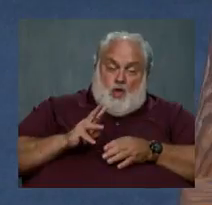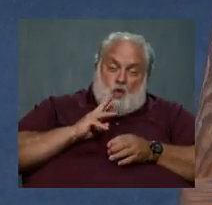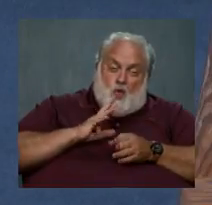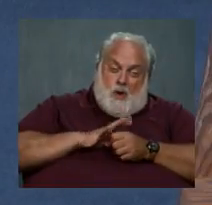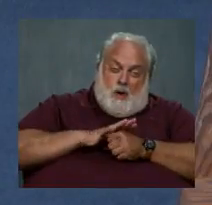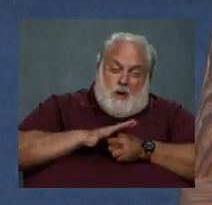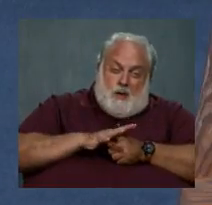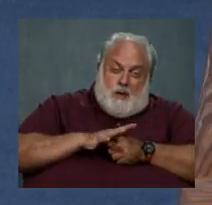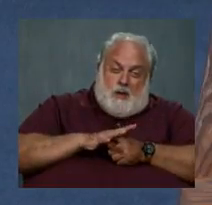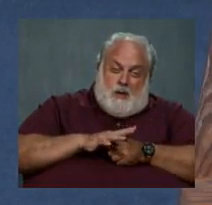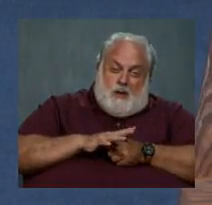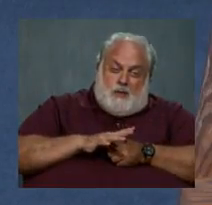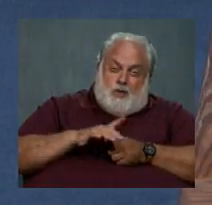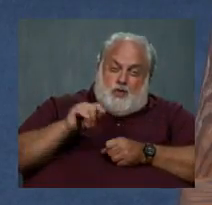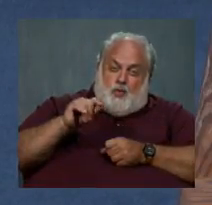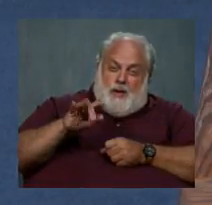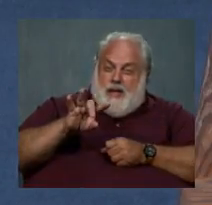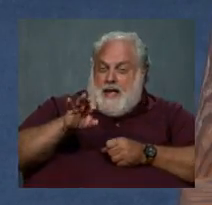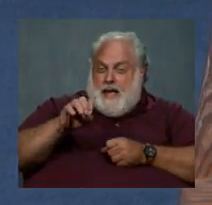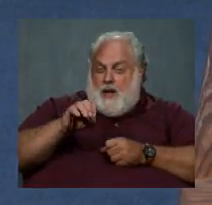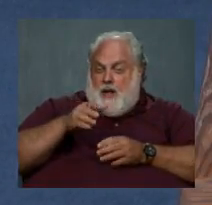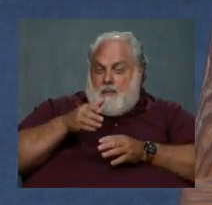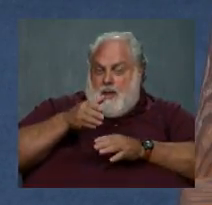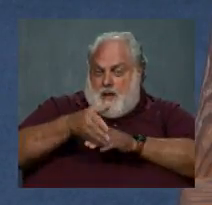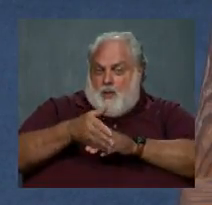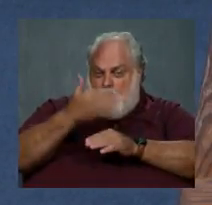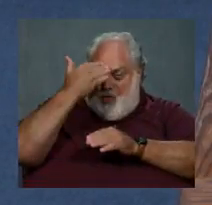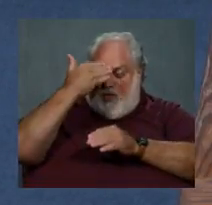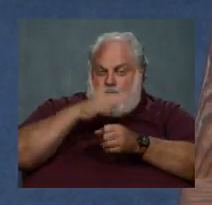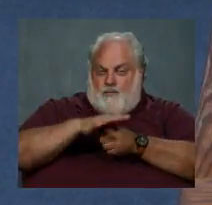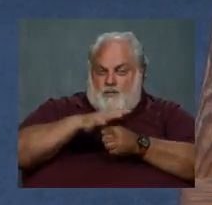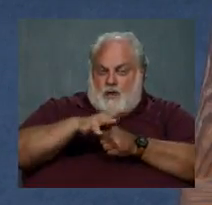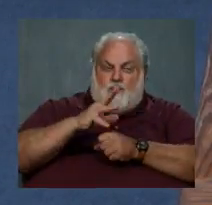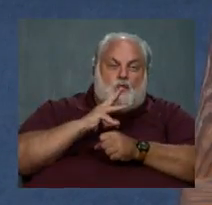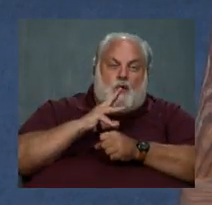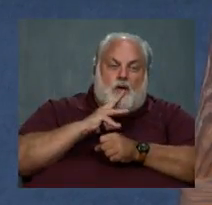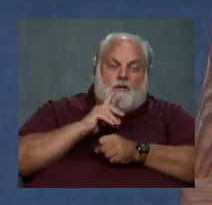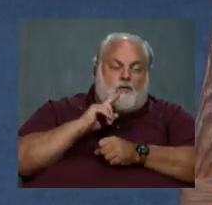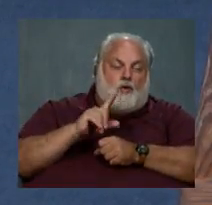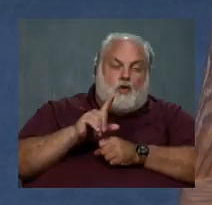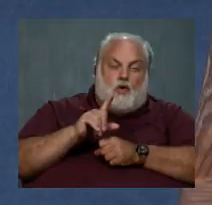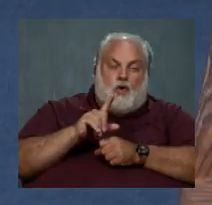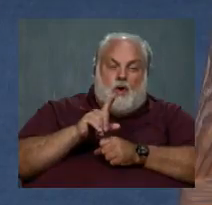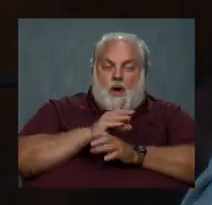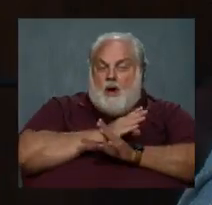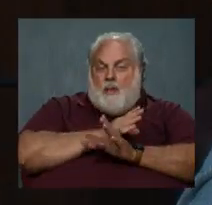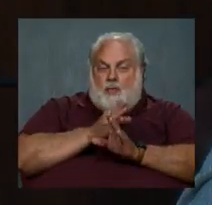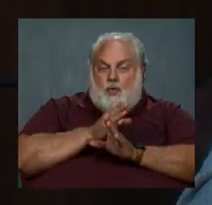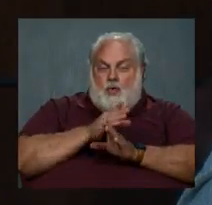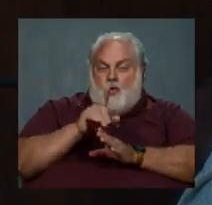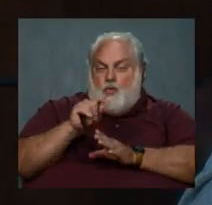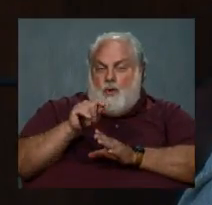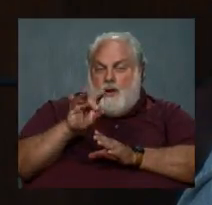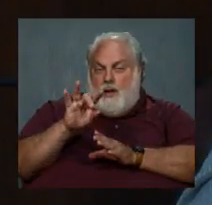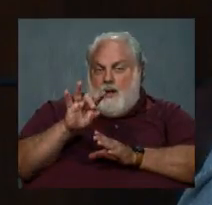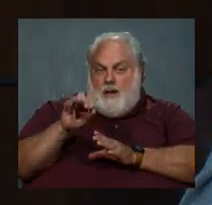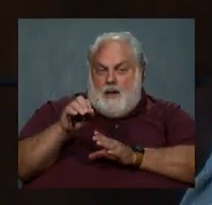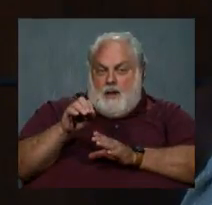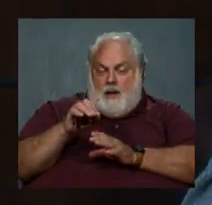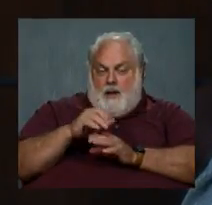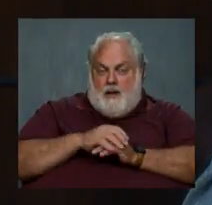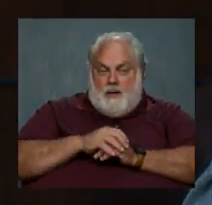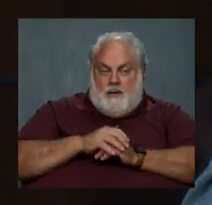to last us to 2080 or beyond. We know we have enough to get to 2080. One last question. I'm trying